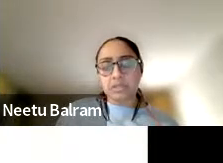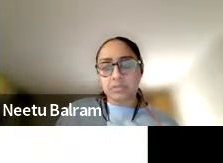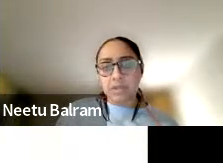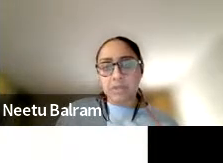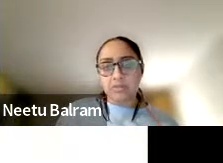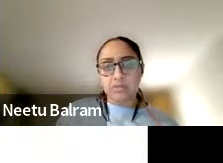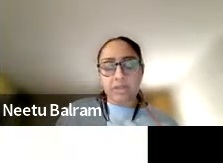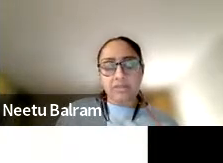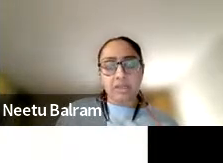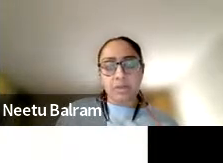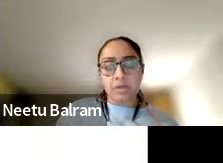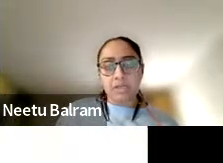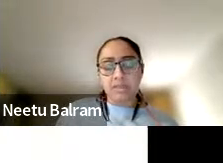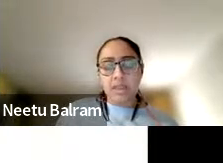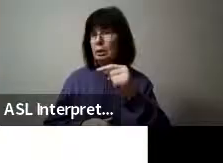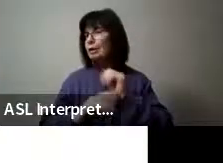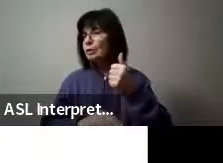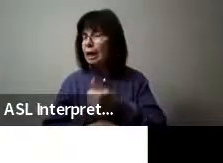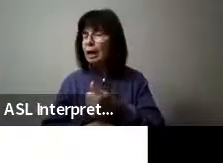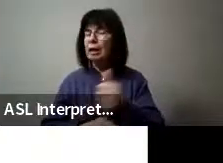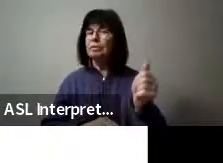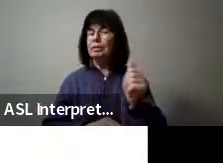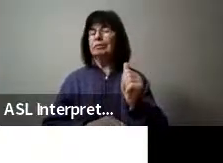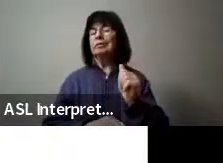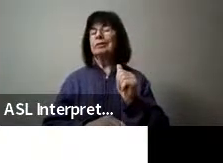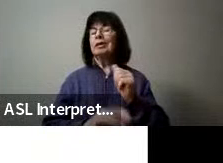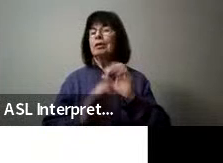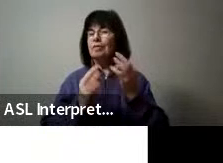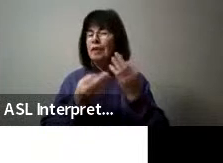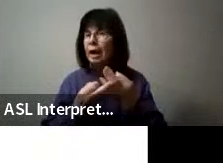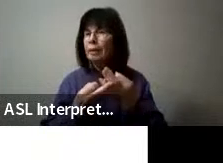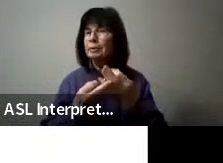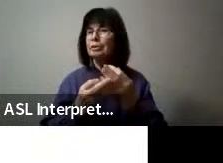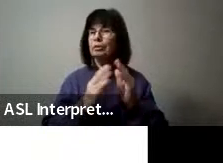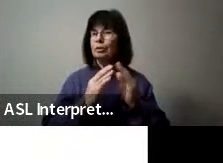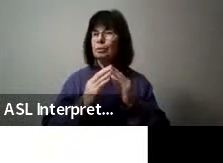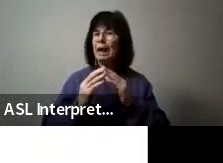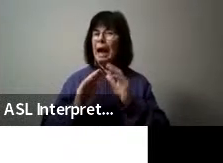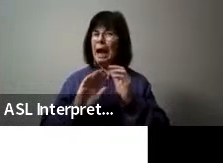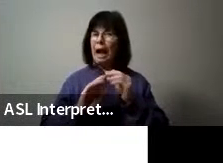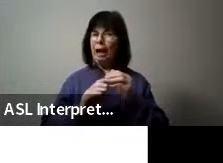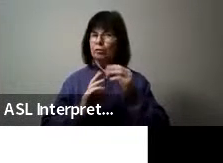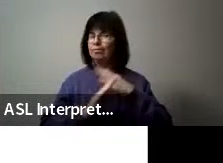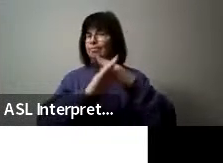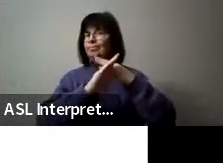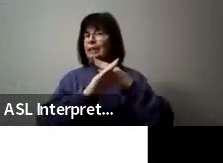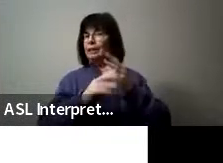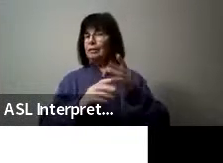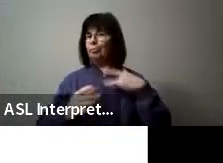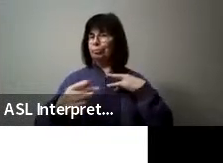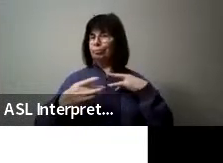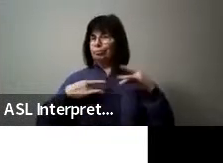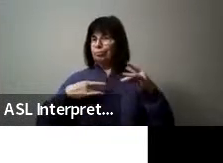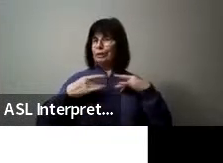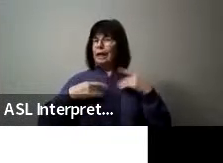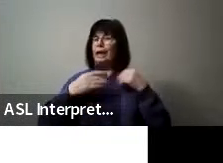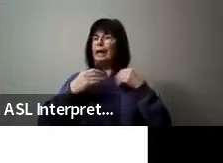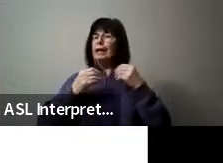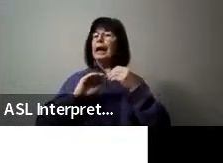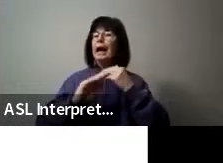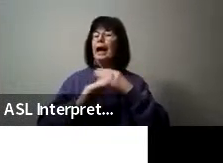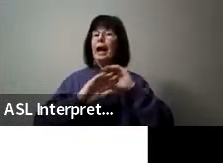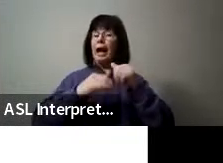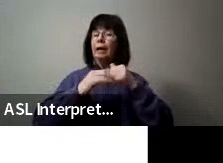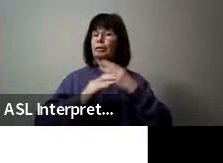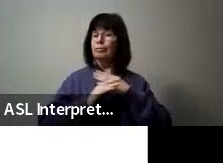ourselves, protect our families and friends and communities from getting COVID and from spreading COVID. So the messages were really honed